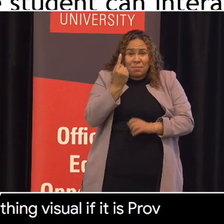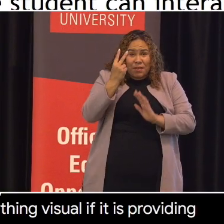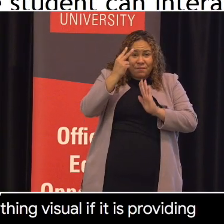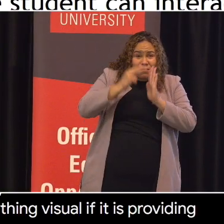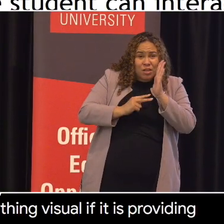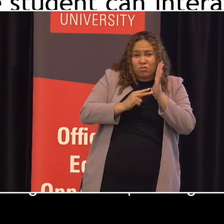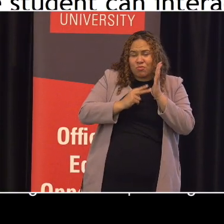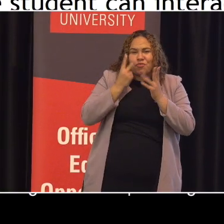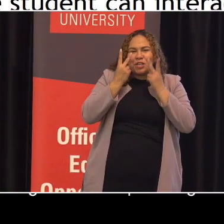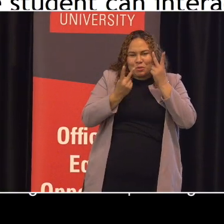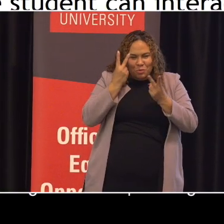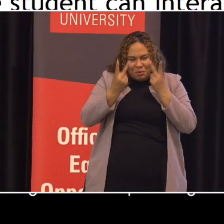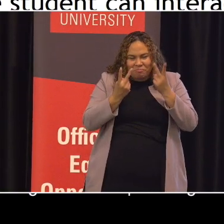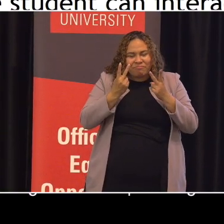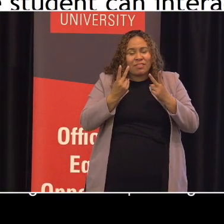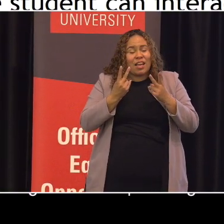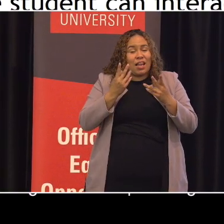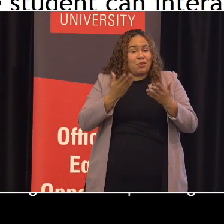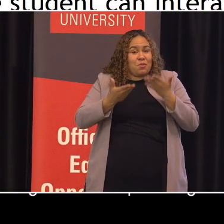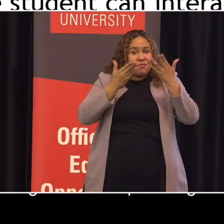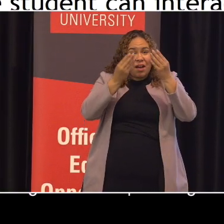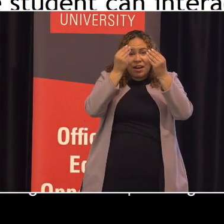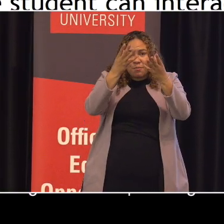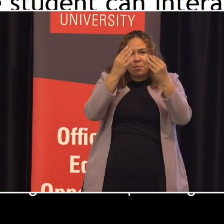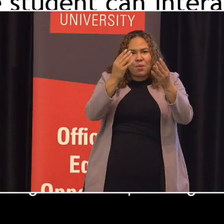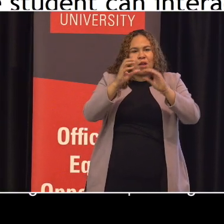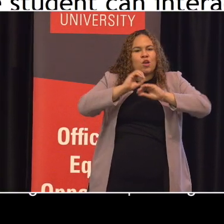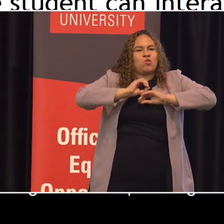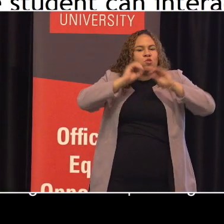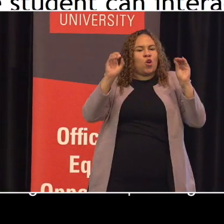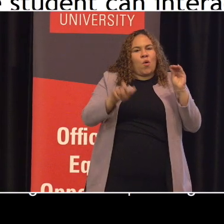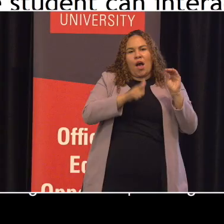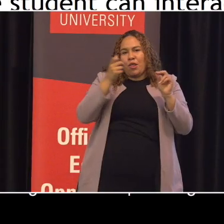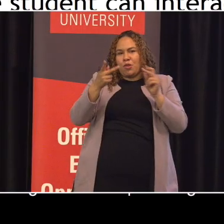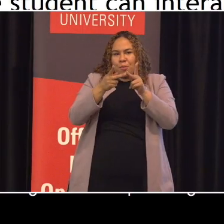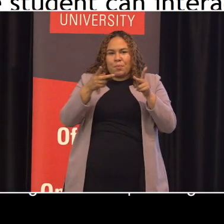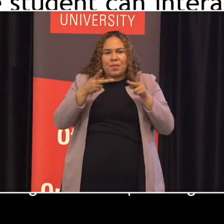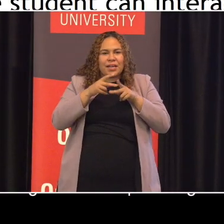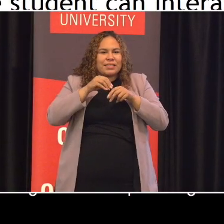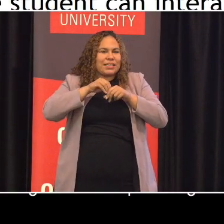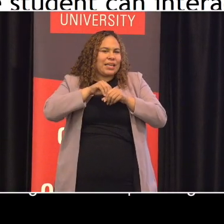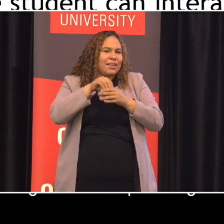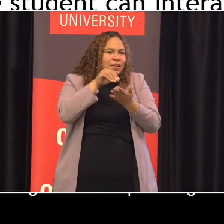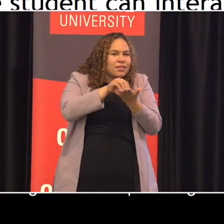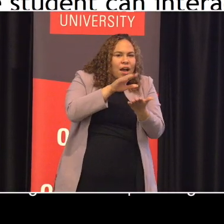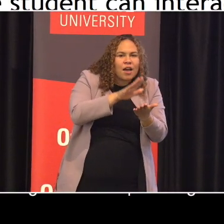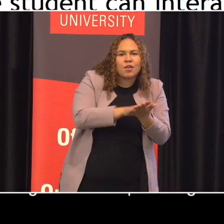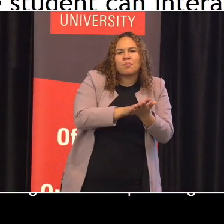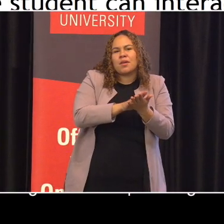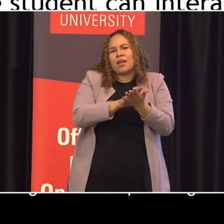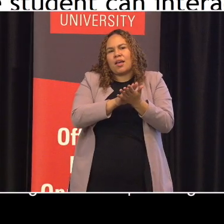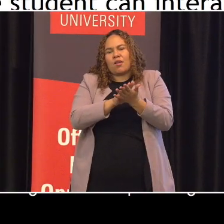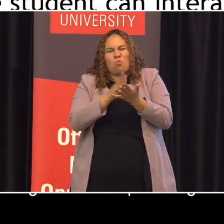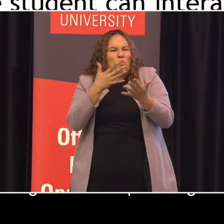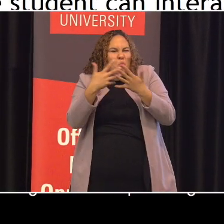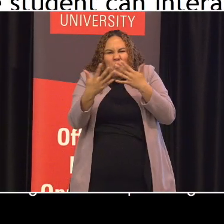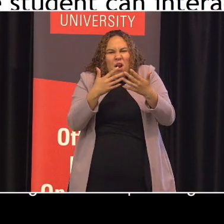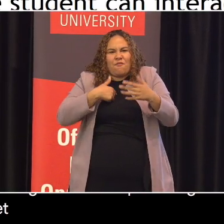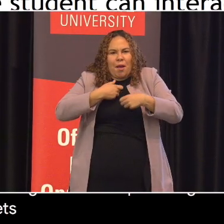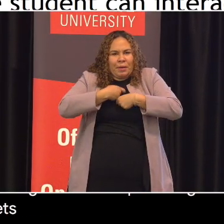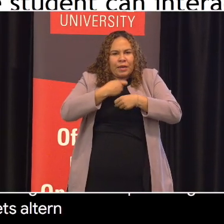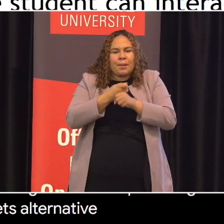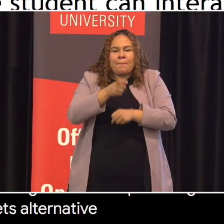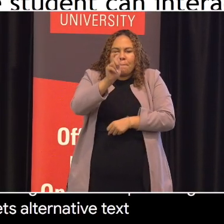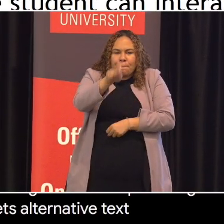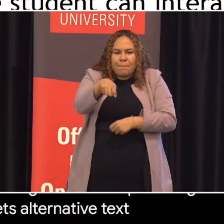providing information that is nowhere else in my document or in my presentation or in whatever I'm creating, it gets